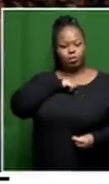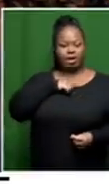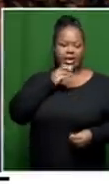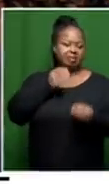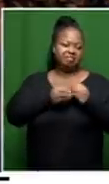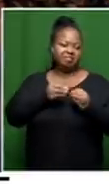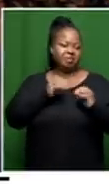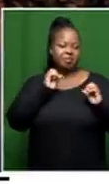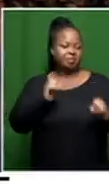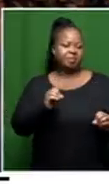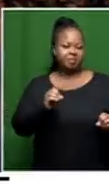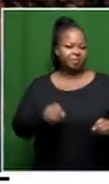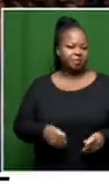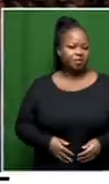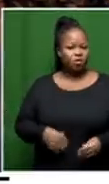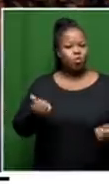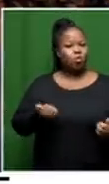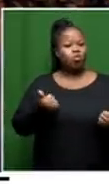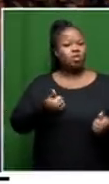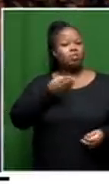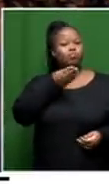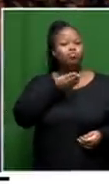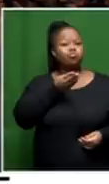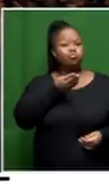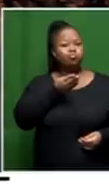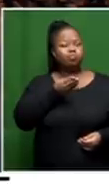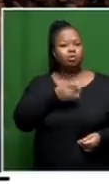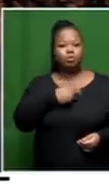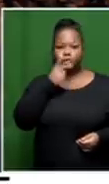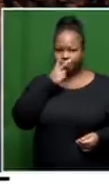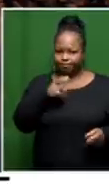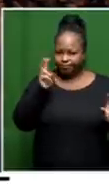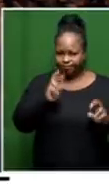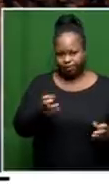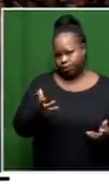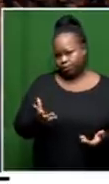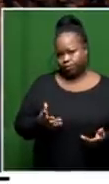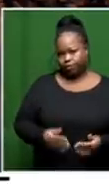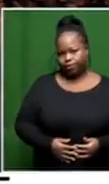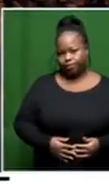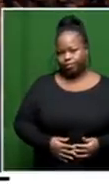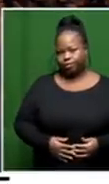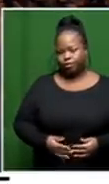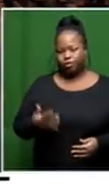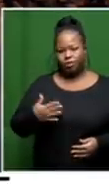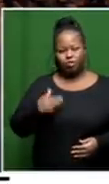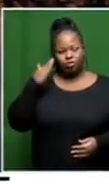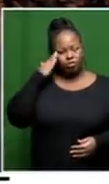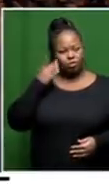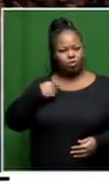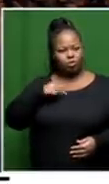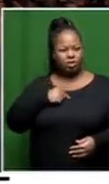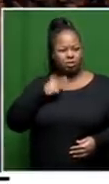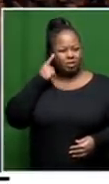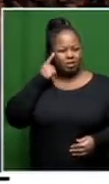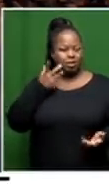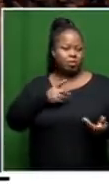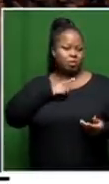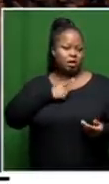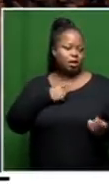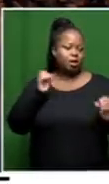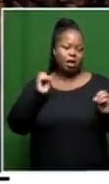maintenance is not there of the infrastructure that has already been there? I mean, we're seeing that with electricity supply. So how much can we attribute to the fact